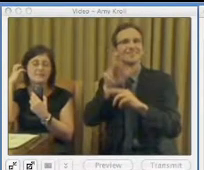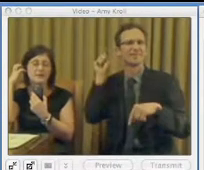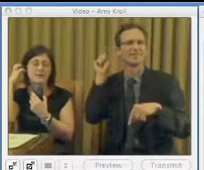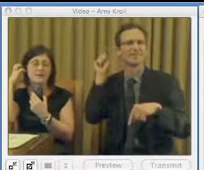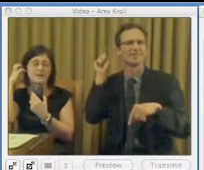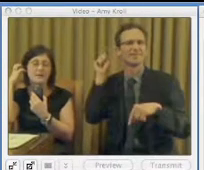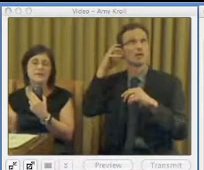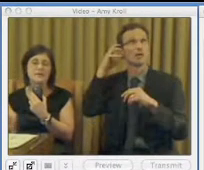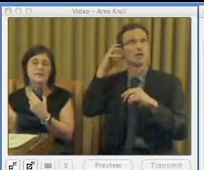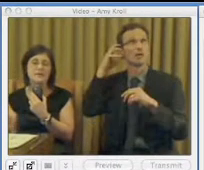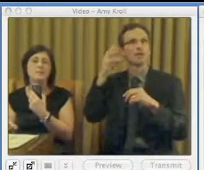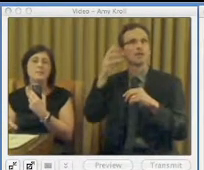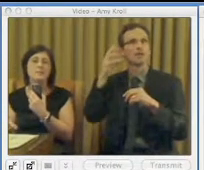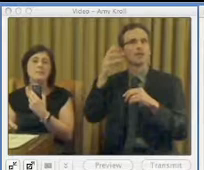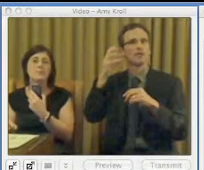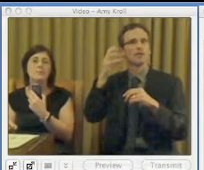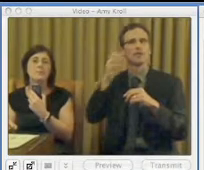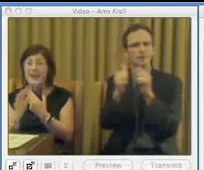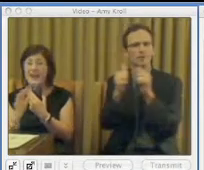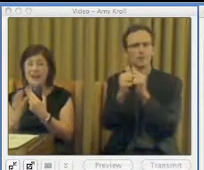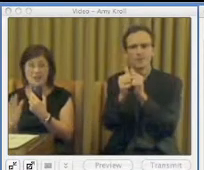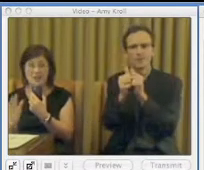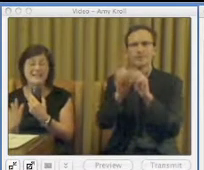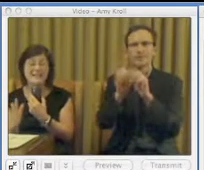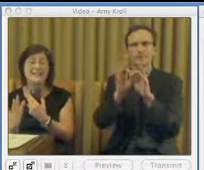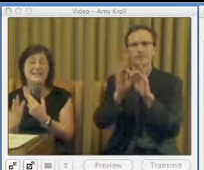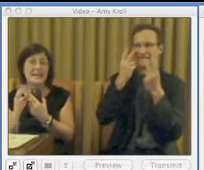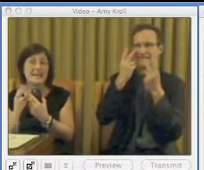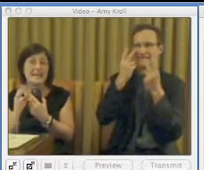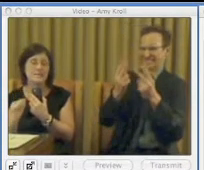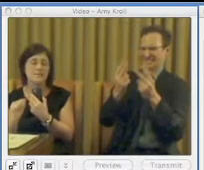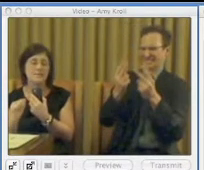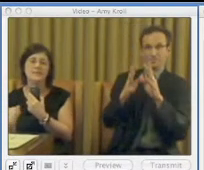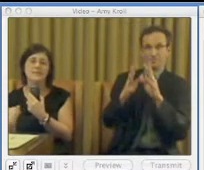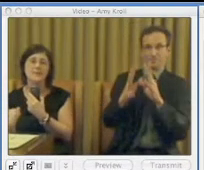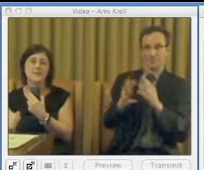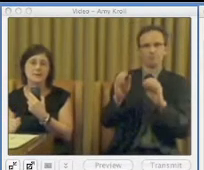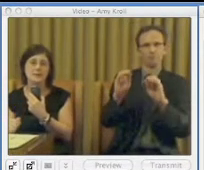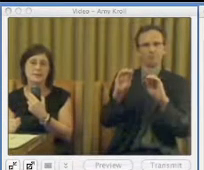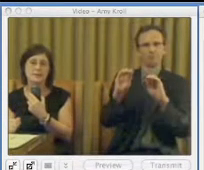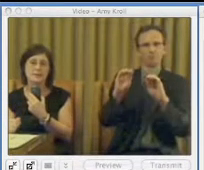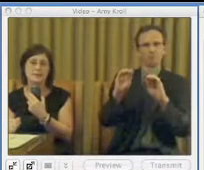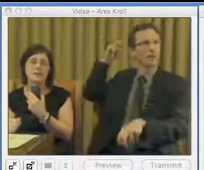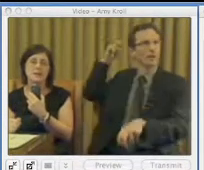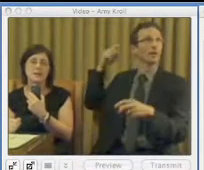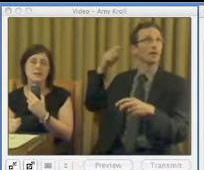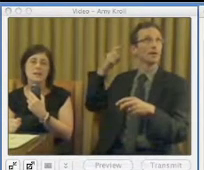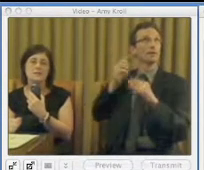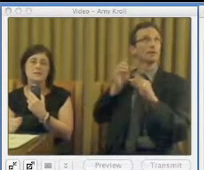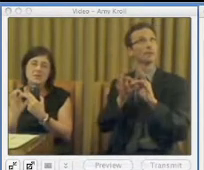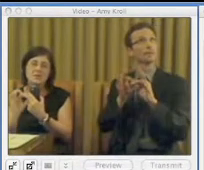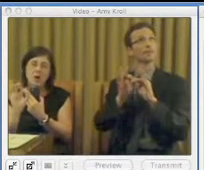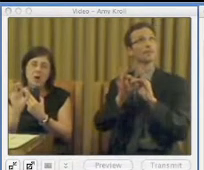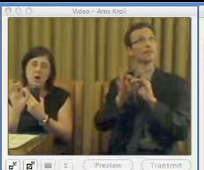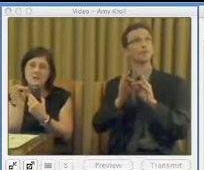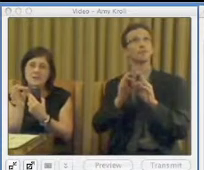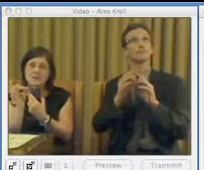over a set of headphones, but they might never actually physically see their interpreter.